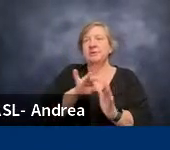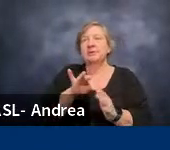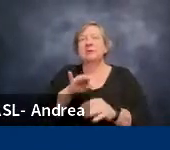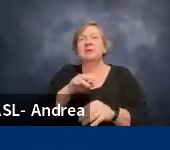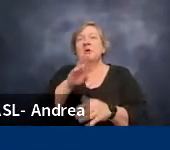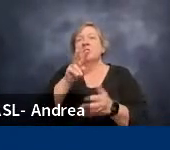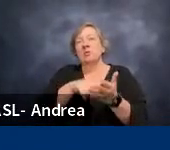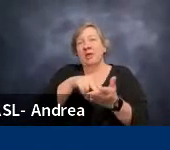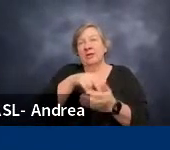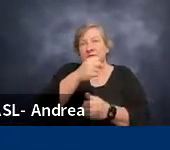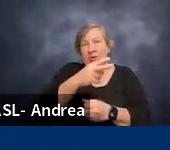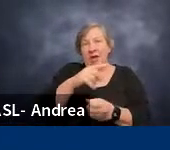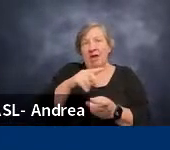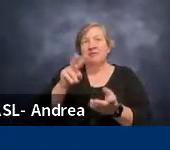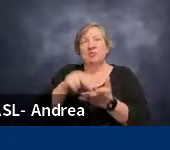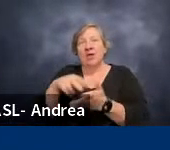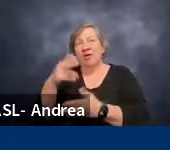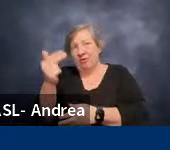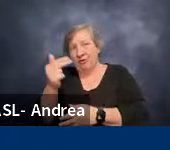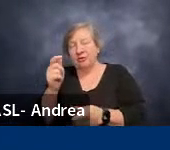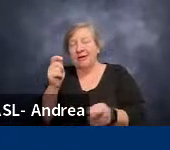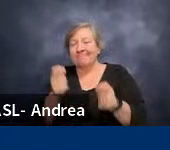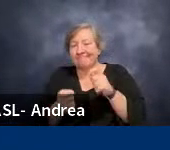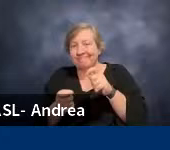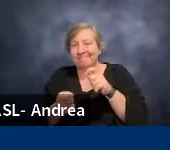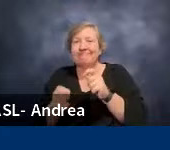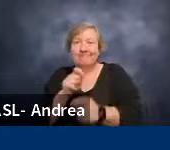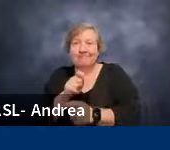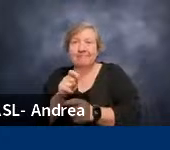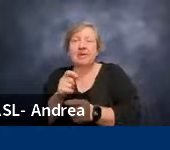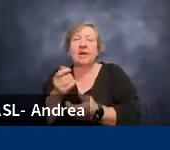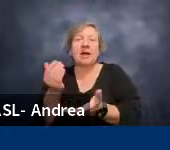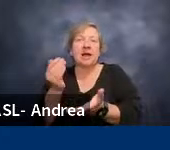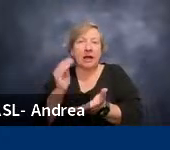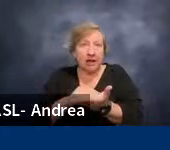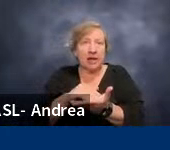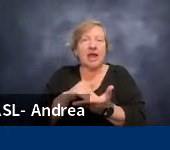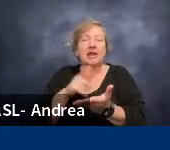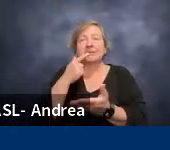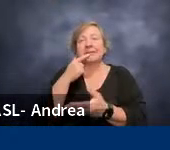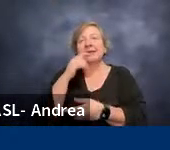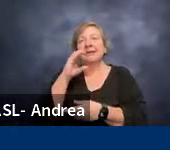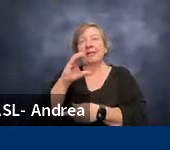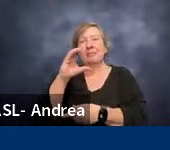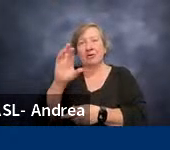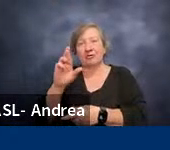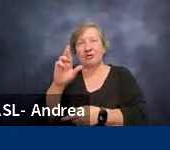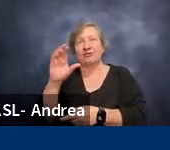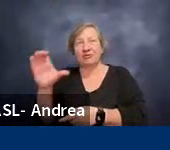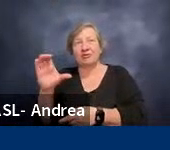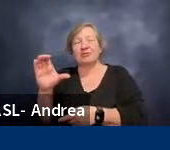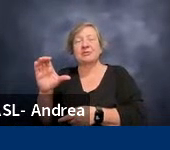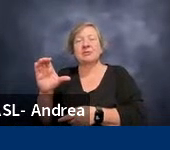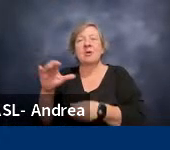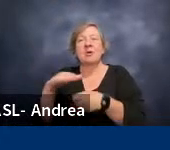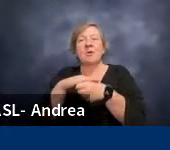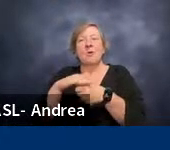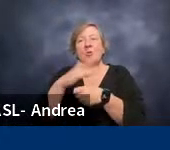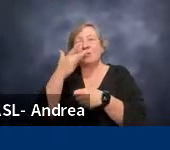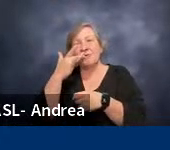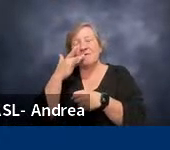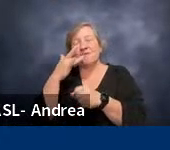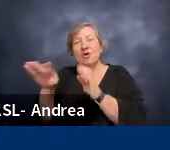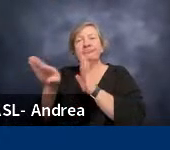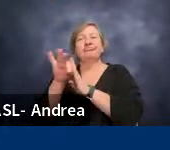2012 and 2013. And again, it documented the Columbia River Crossing Locally Preferred Alternative, or the